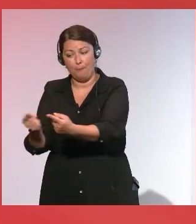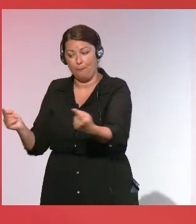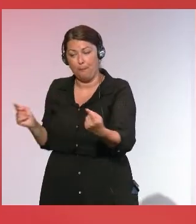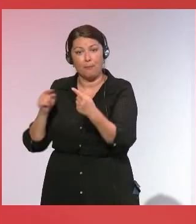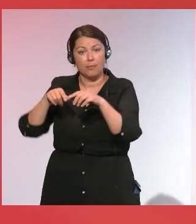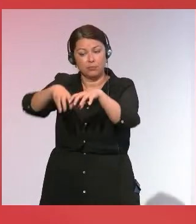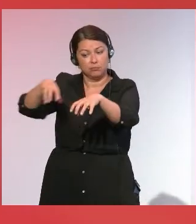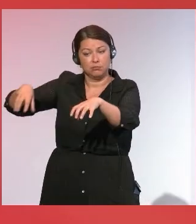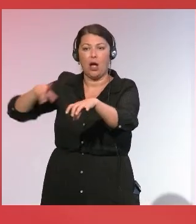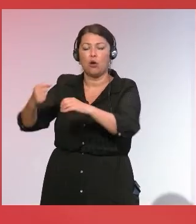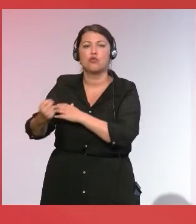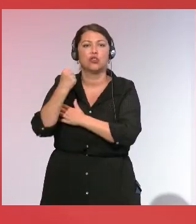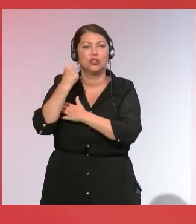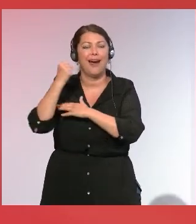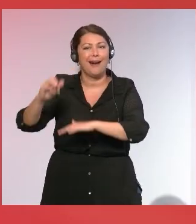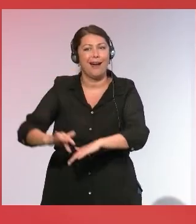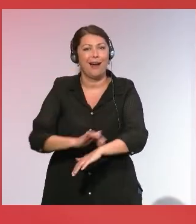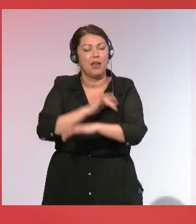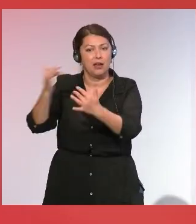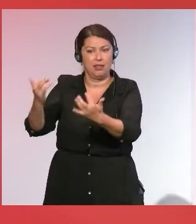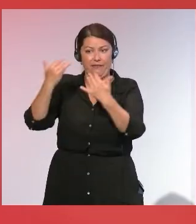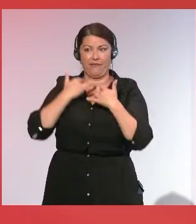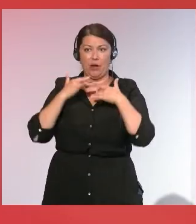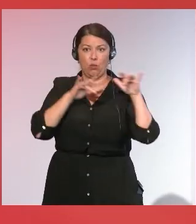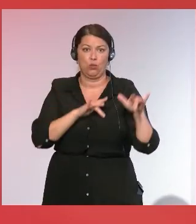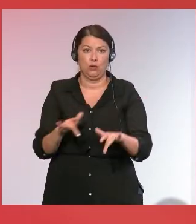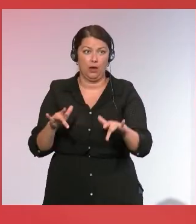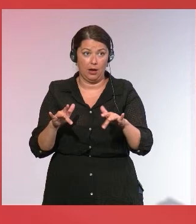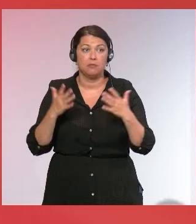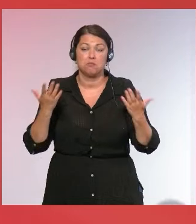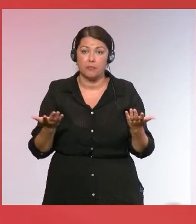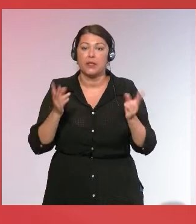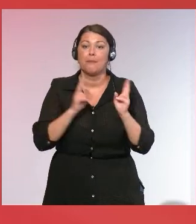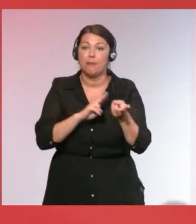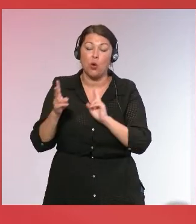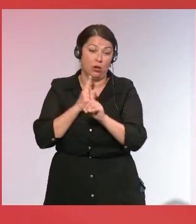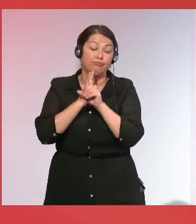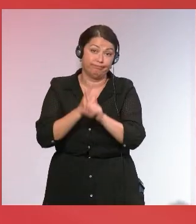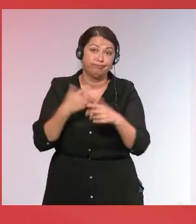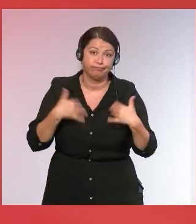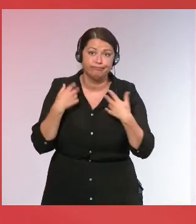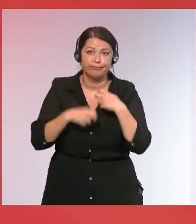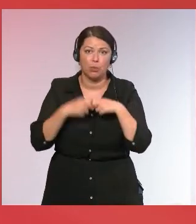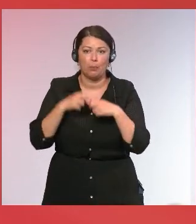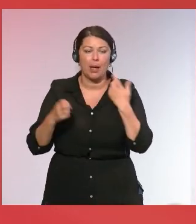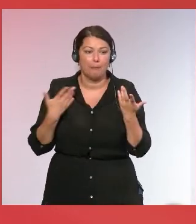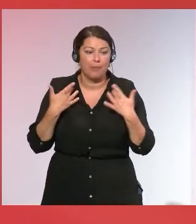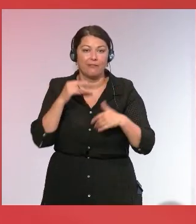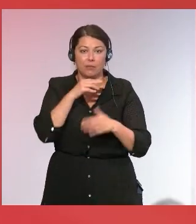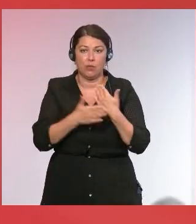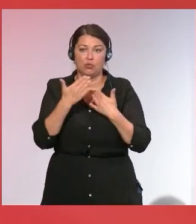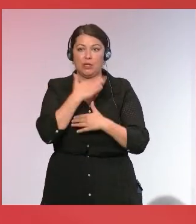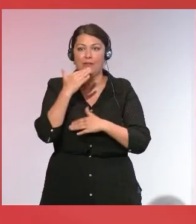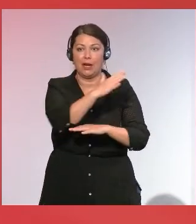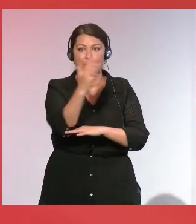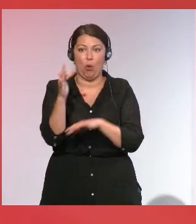countries are already used to this, but this will be, could get to be a problem if we have a lot of these trees. Obviously, this leads to an